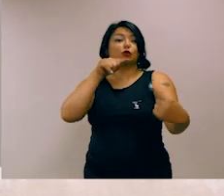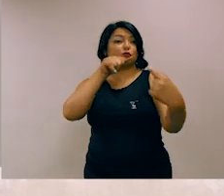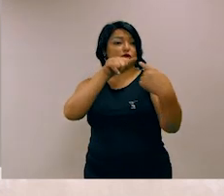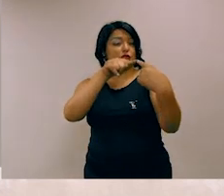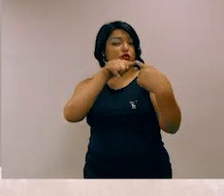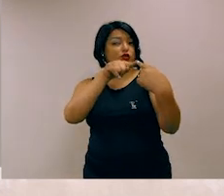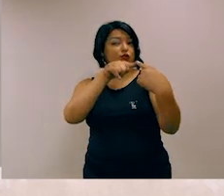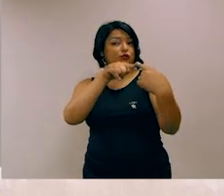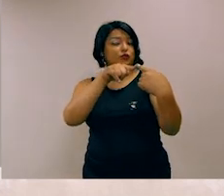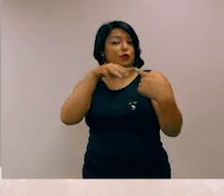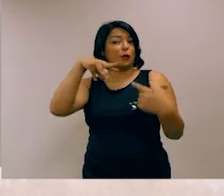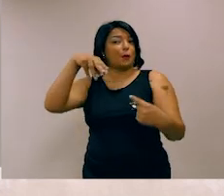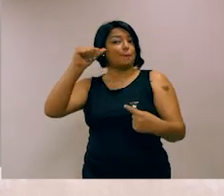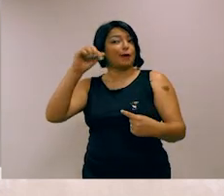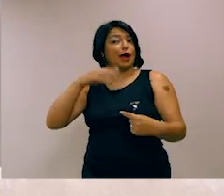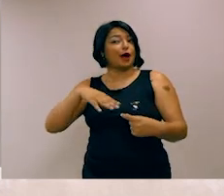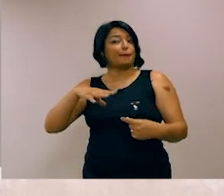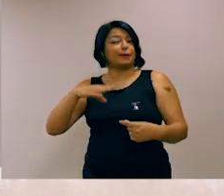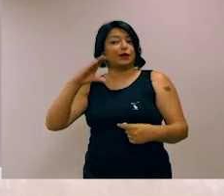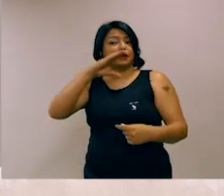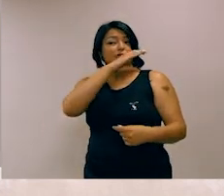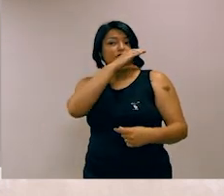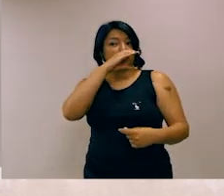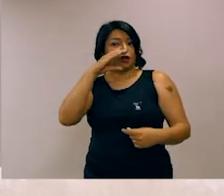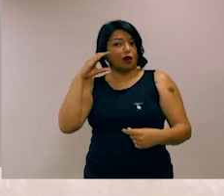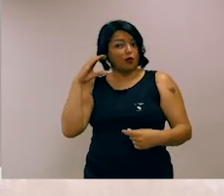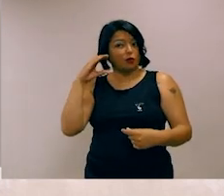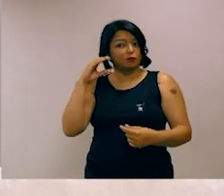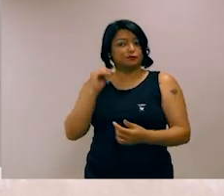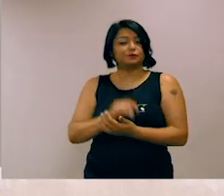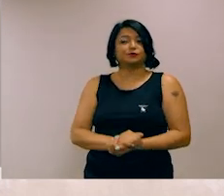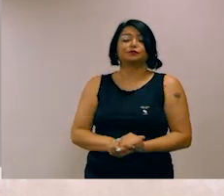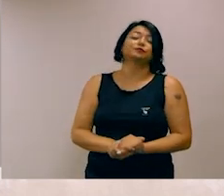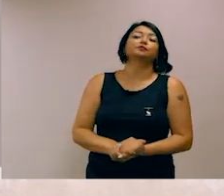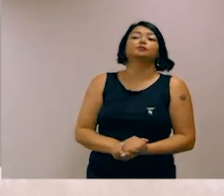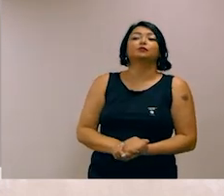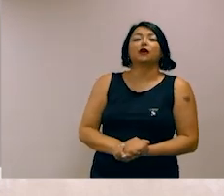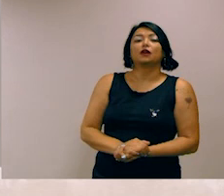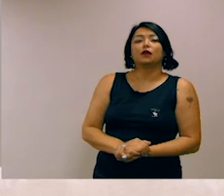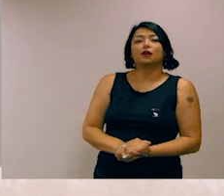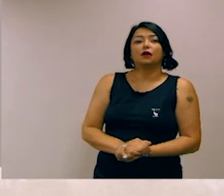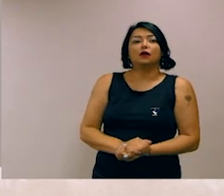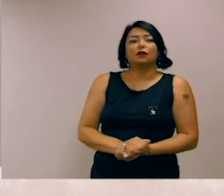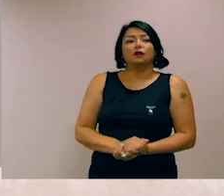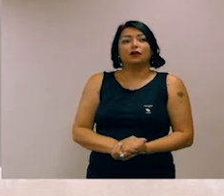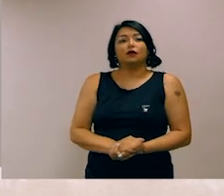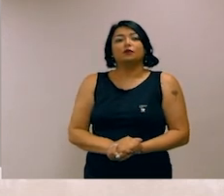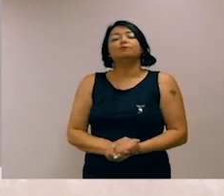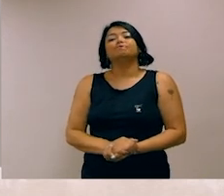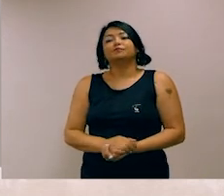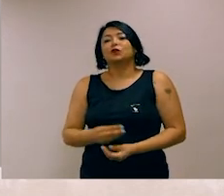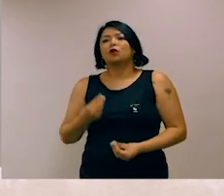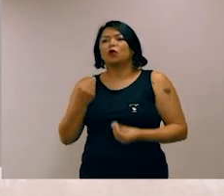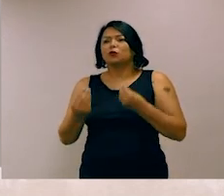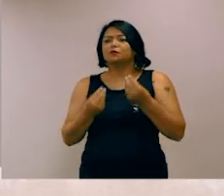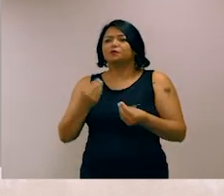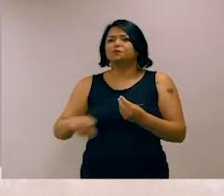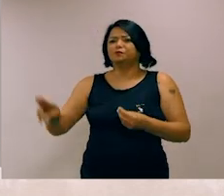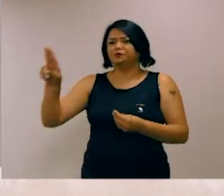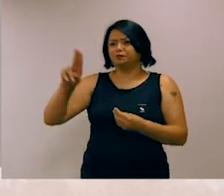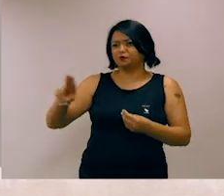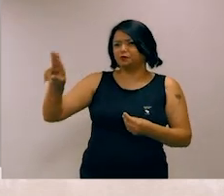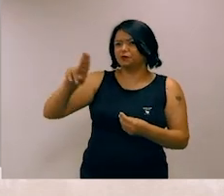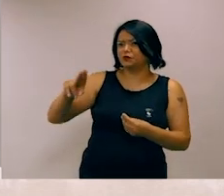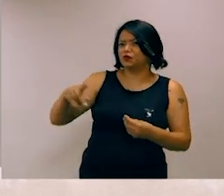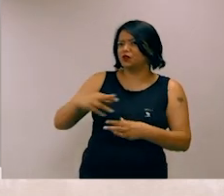Another goal of the heat map is to optimize the placement of resources in the terrain.